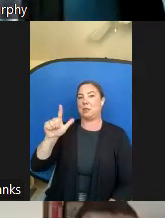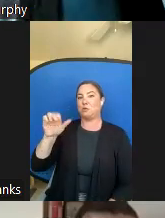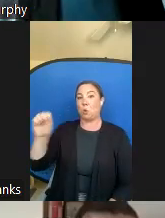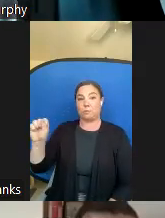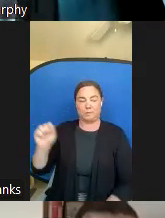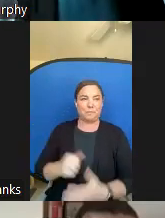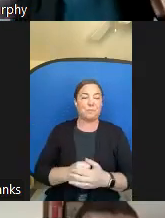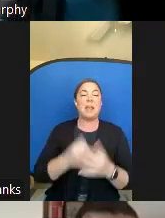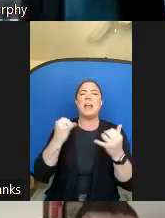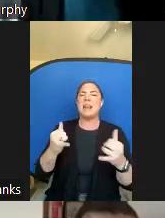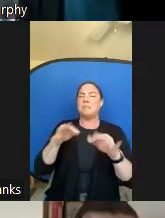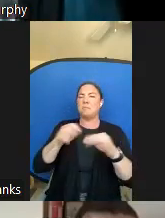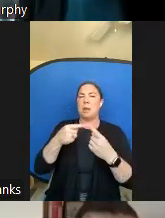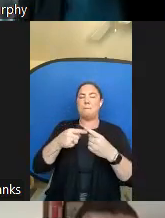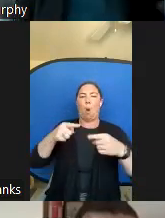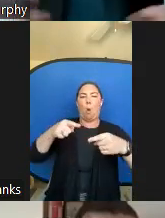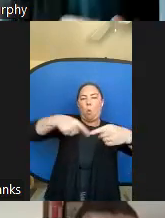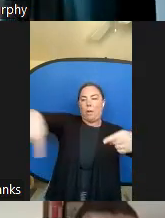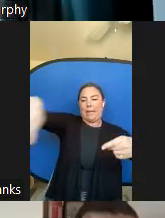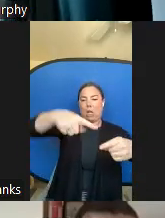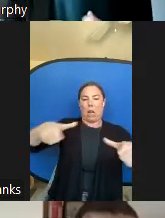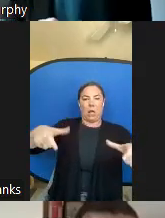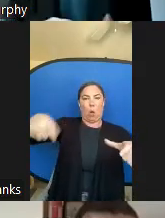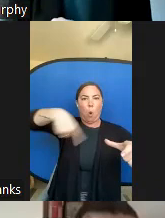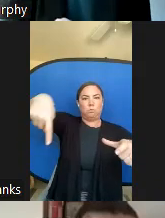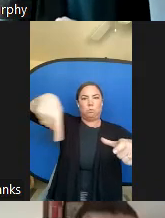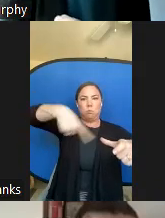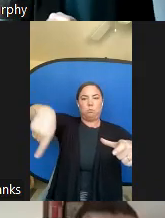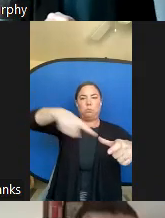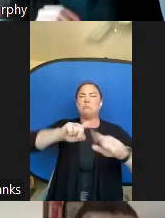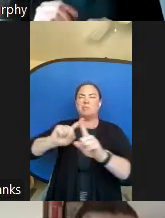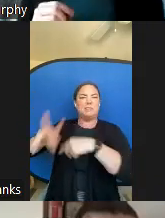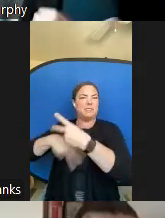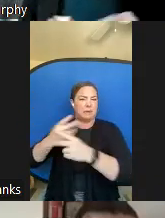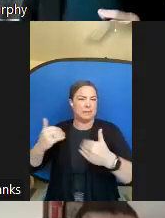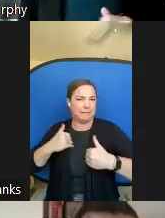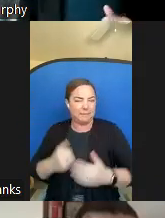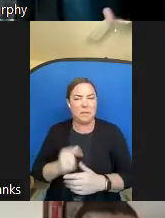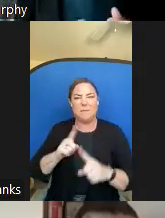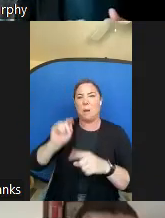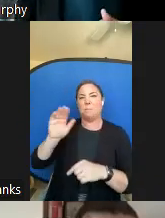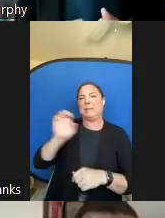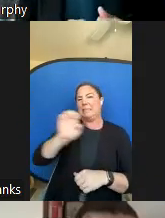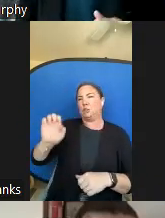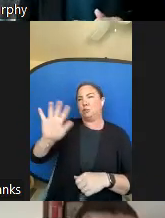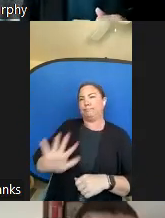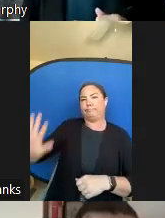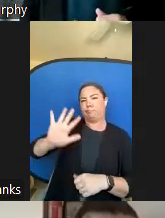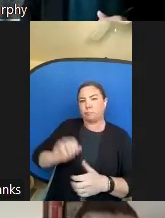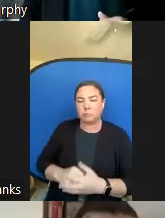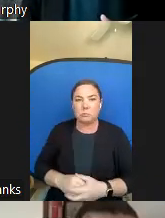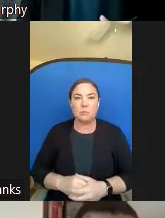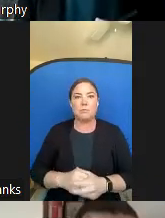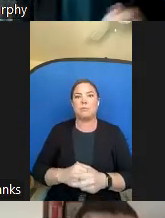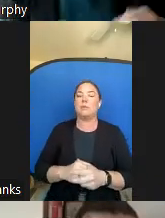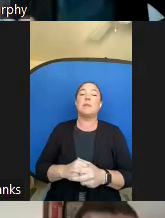also different pottery wheels known from the workshops of the eastern provinces. In general, there is little evidence for the use of kick